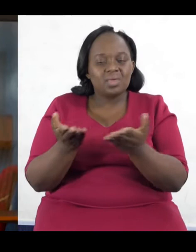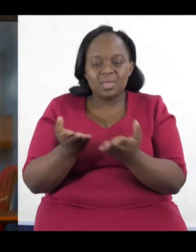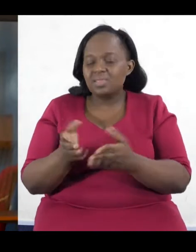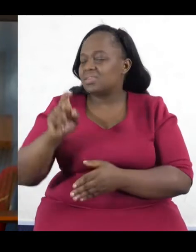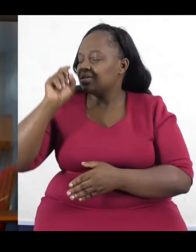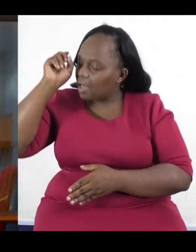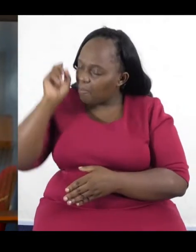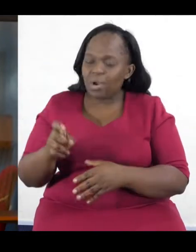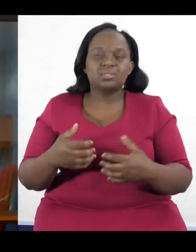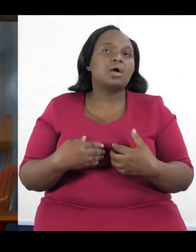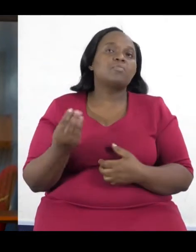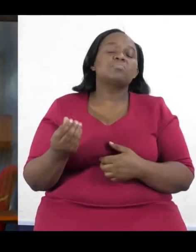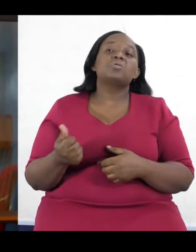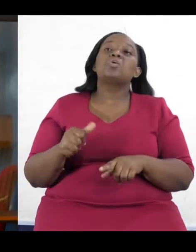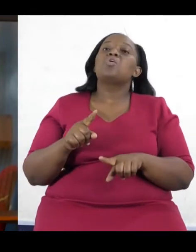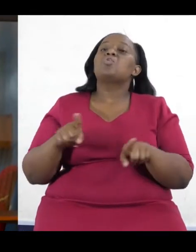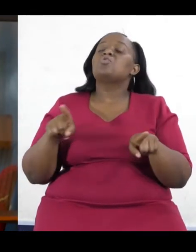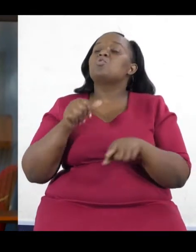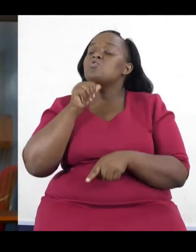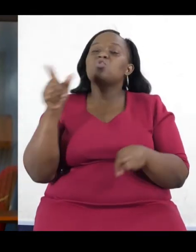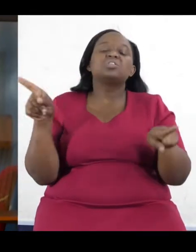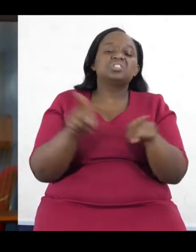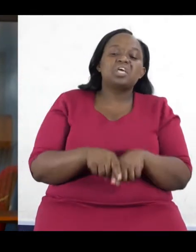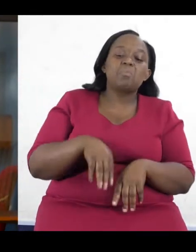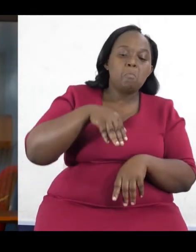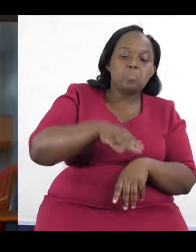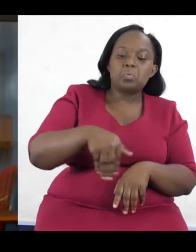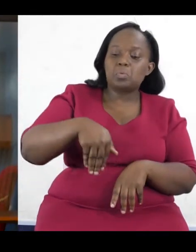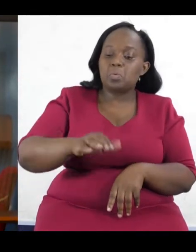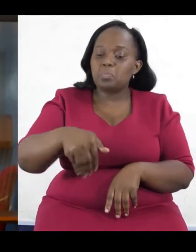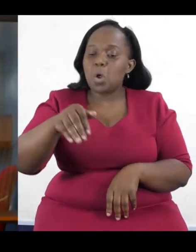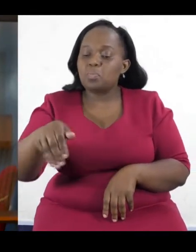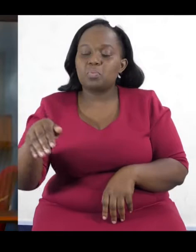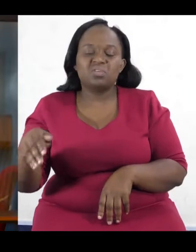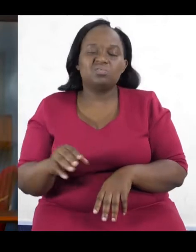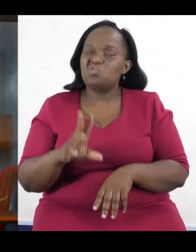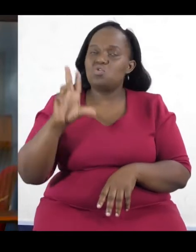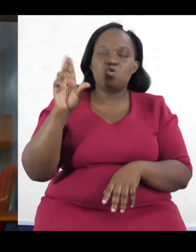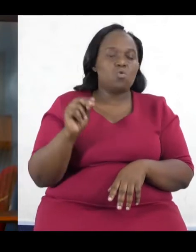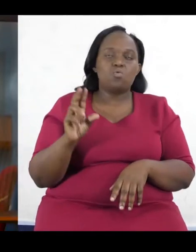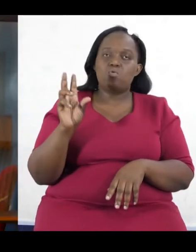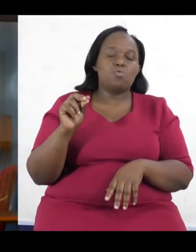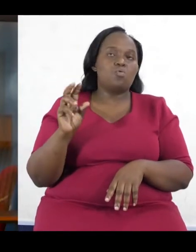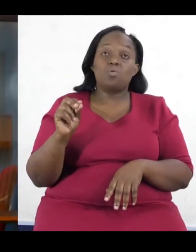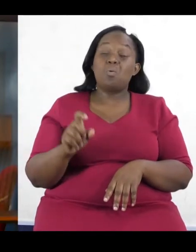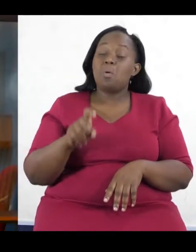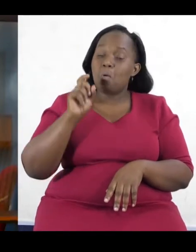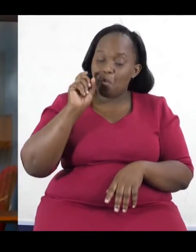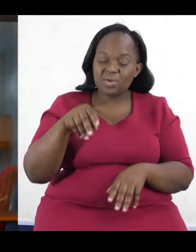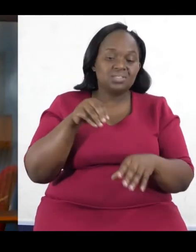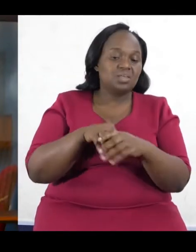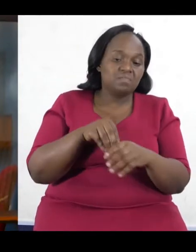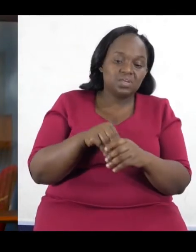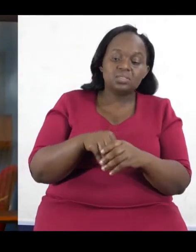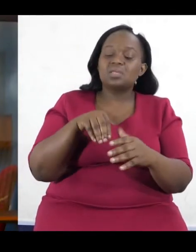capital. It's not just going out in the field and planting seeds. No, there's more to it because you need to even